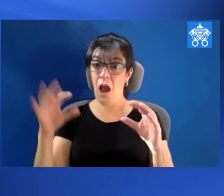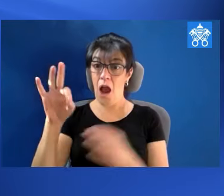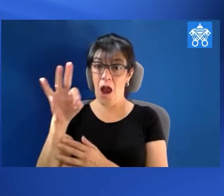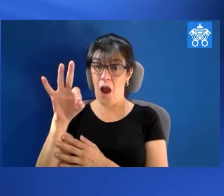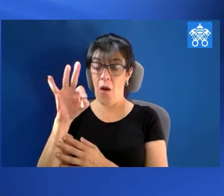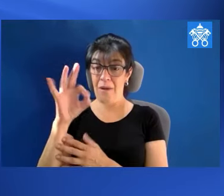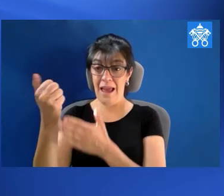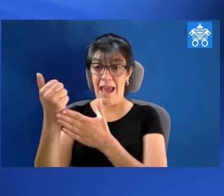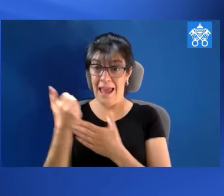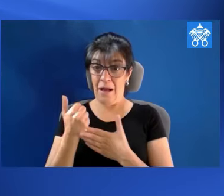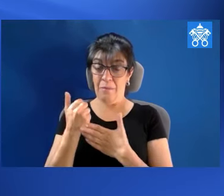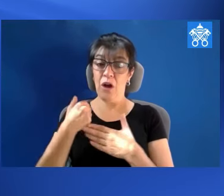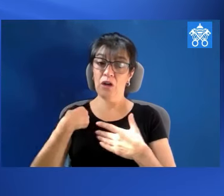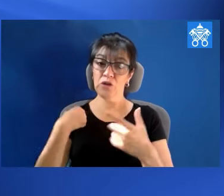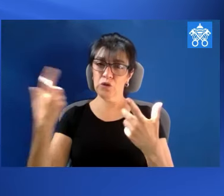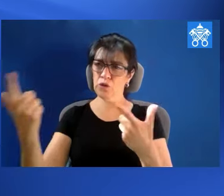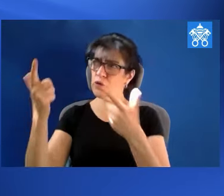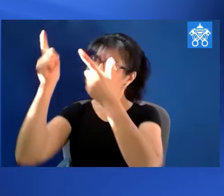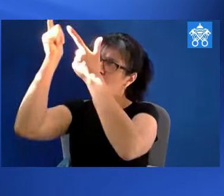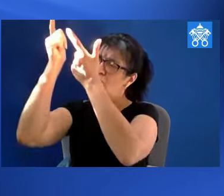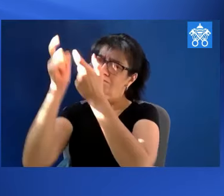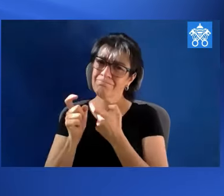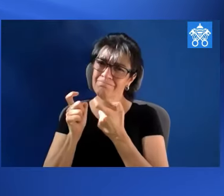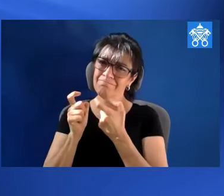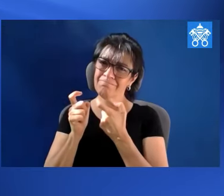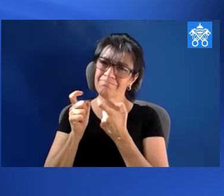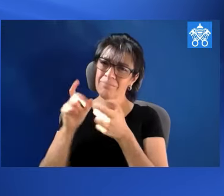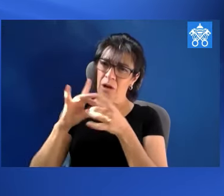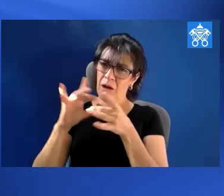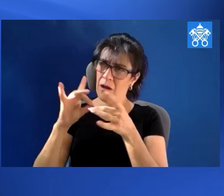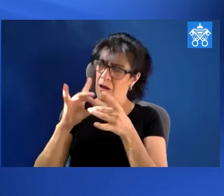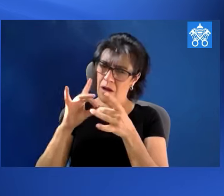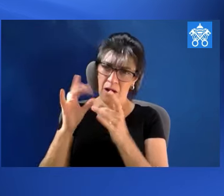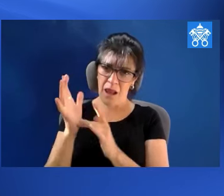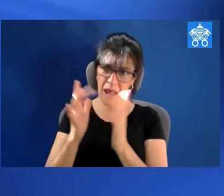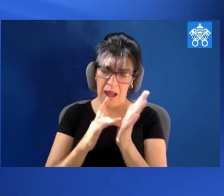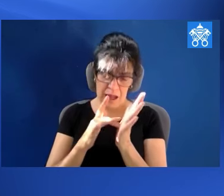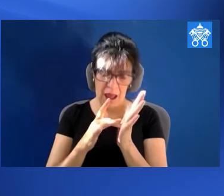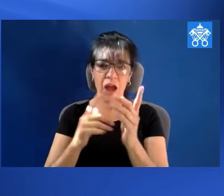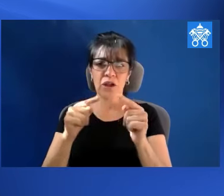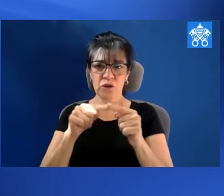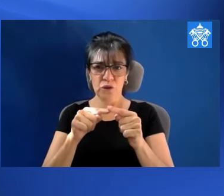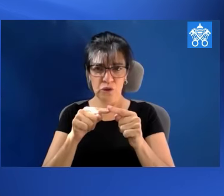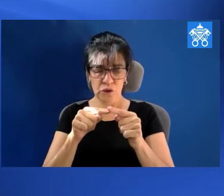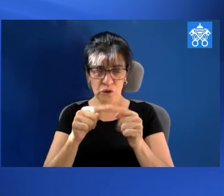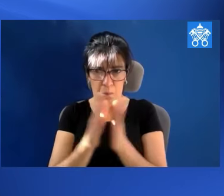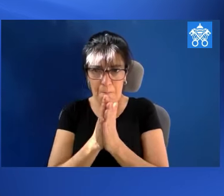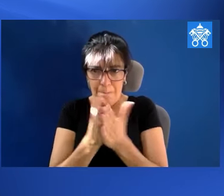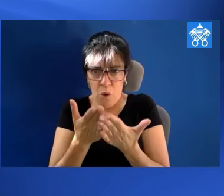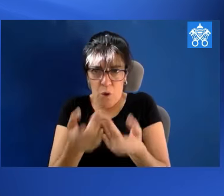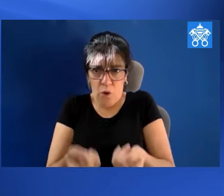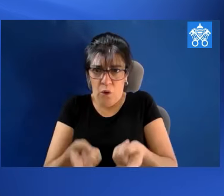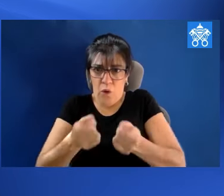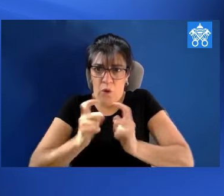So again, the homily should help us to transfer the Word of God from the book to our own lives. One of the